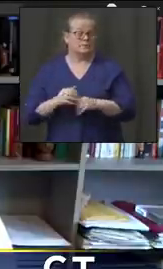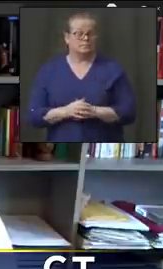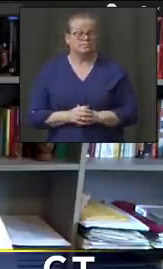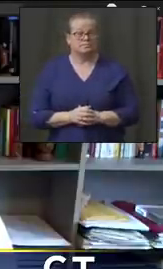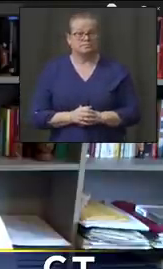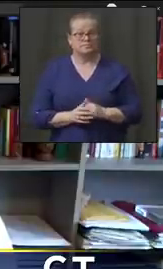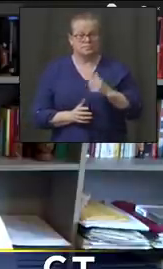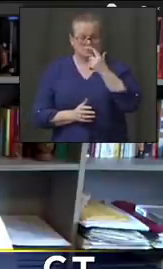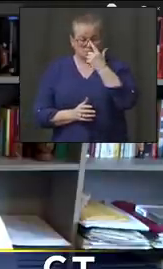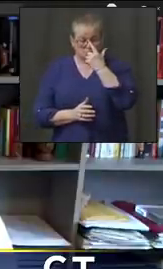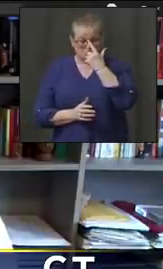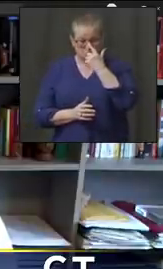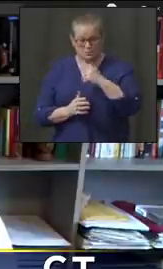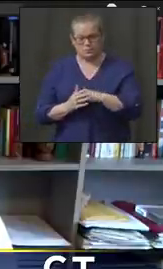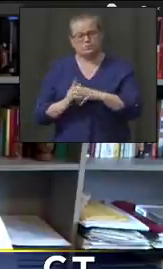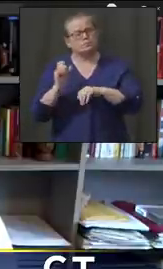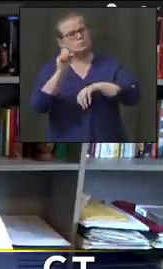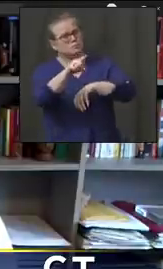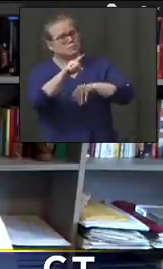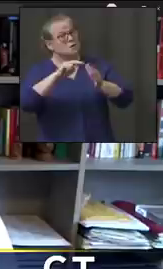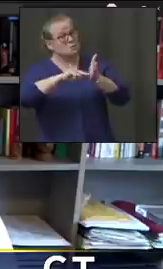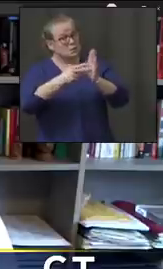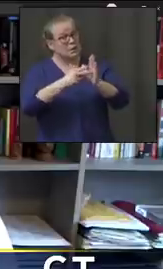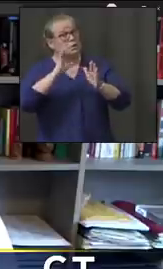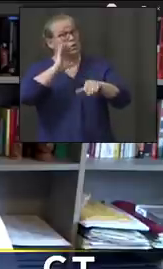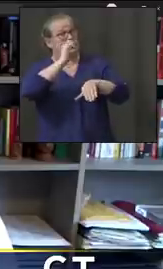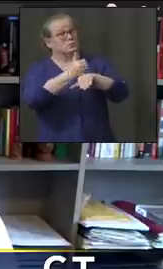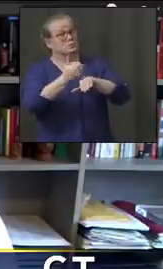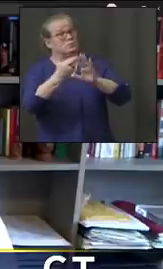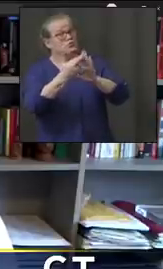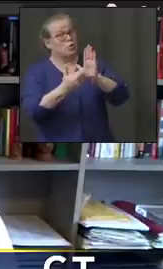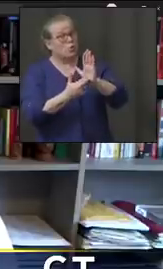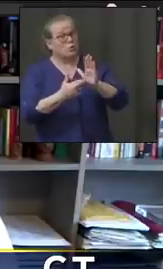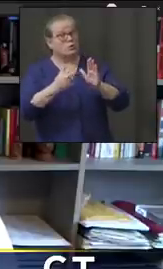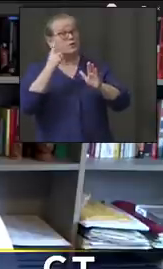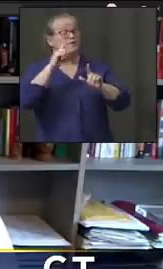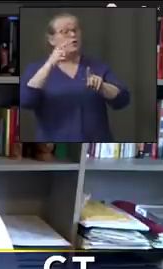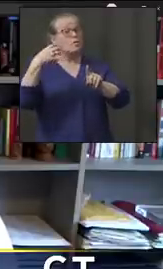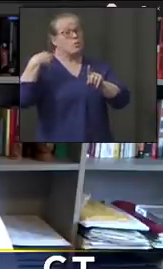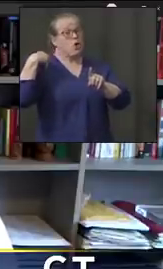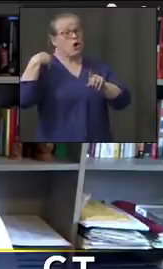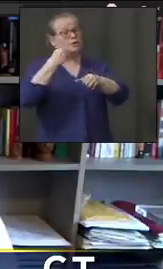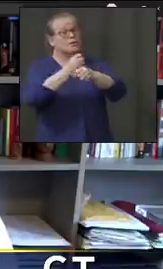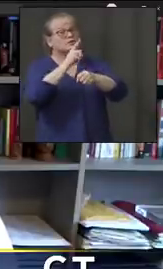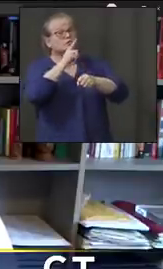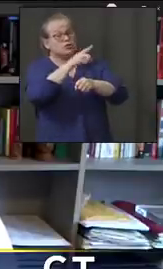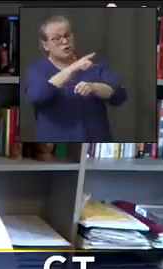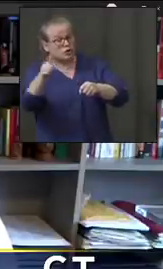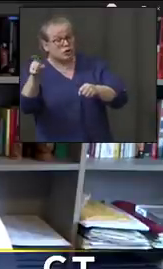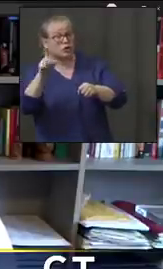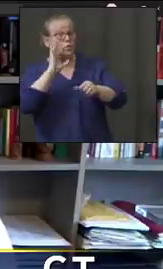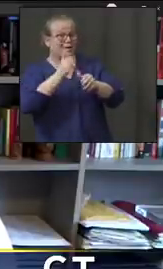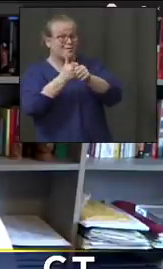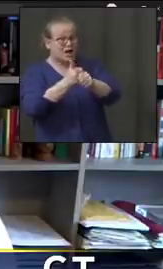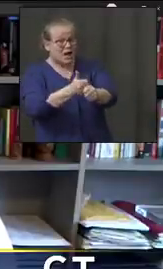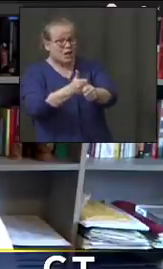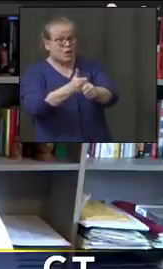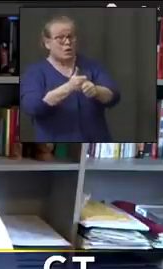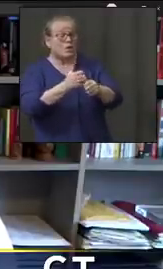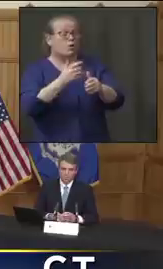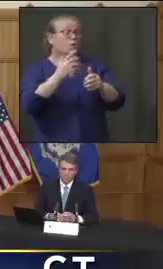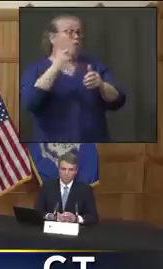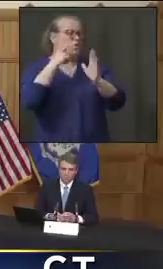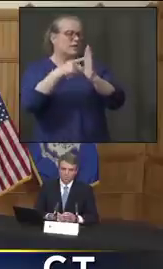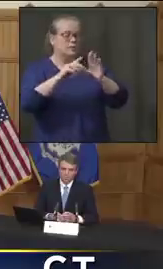And so will there be regulations put in place to ensure that employers do these things that you're outlining, Dr. Koh, provide face